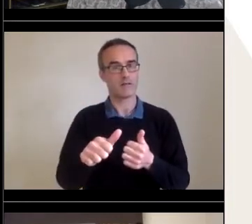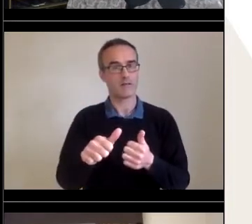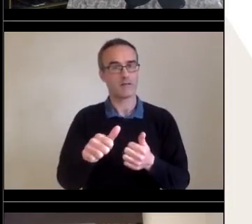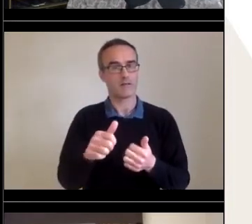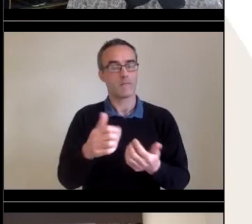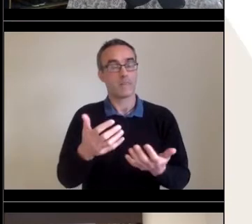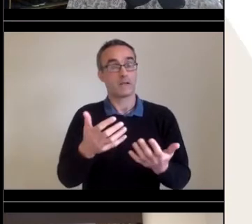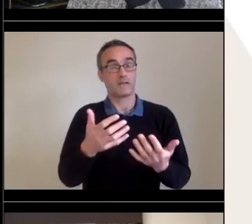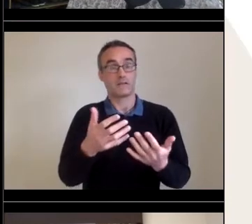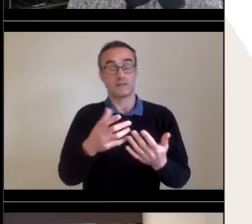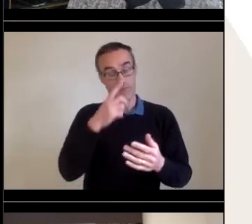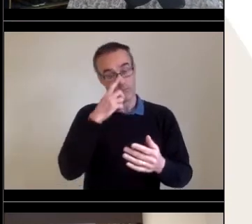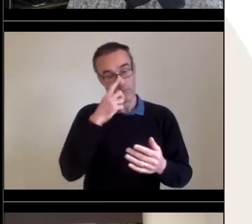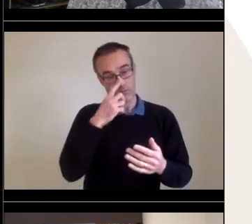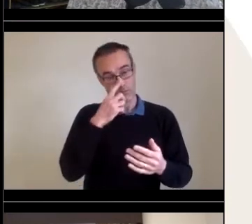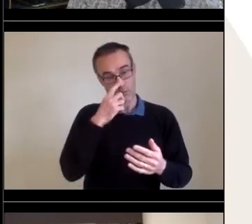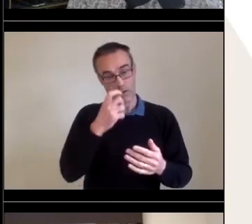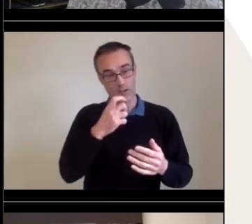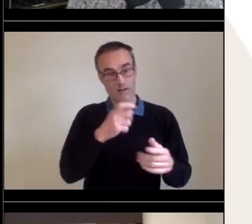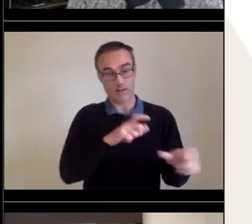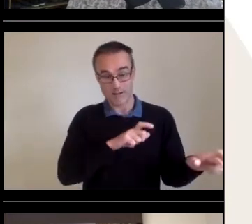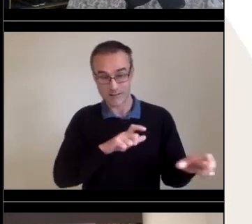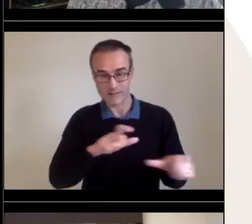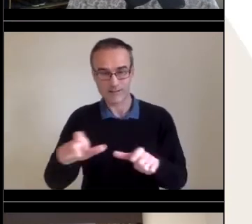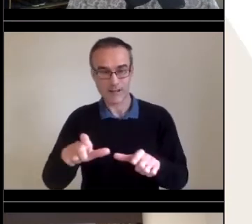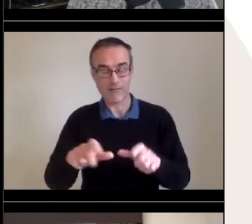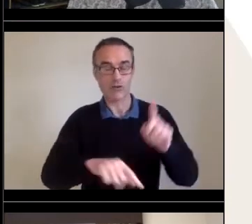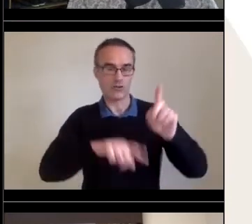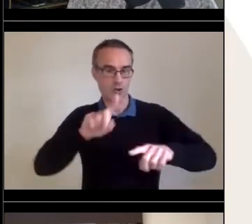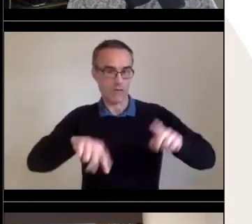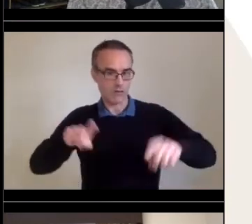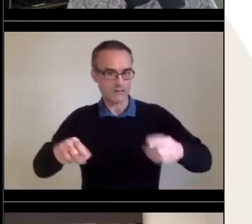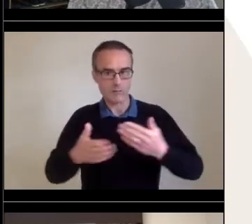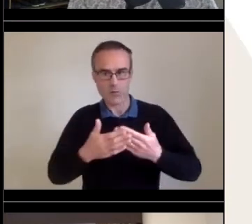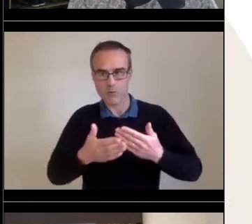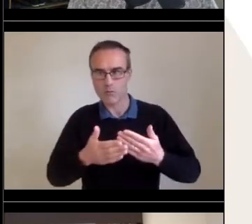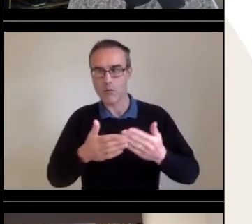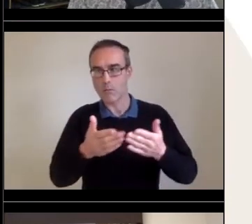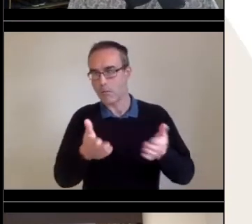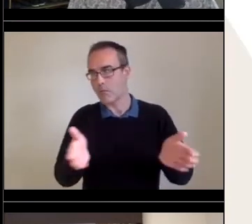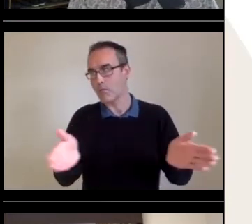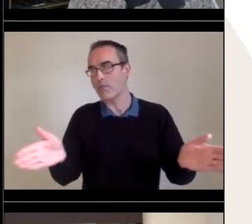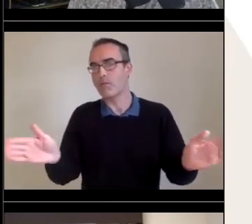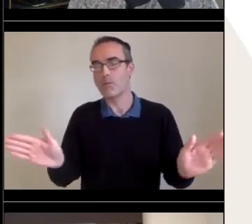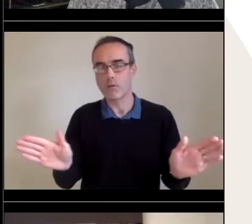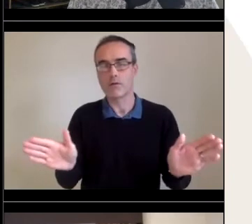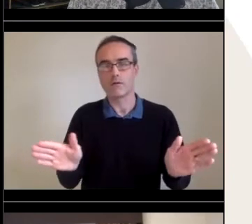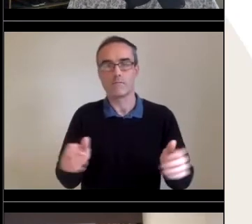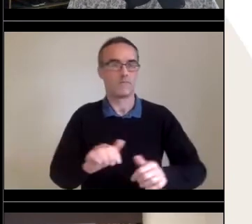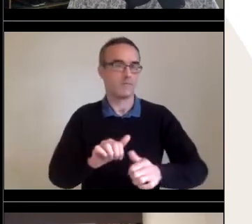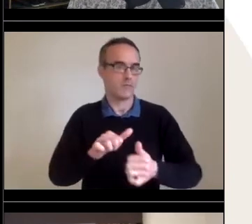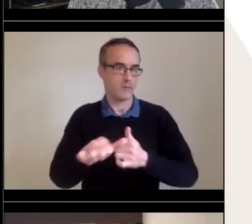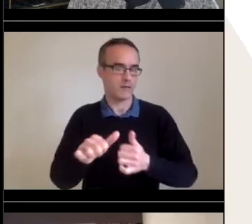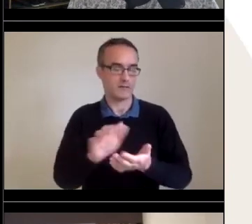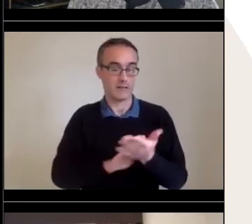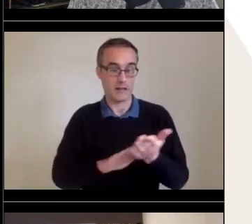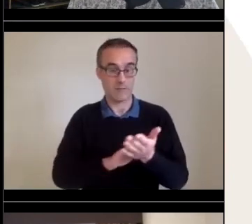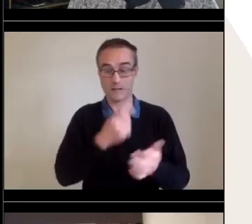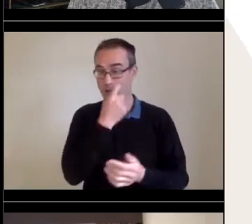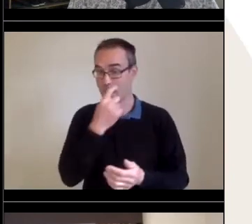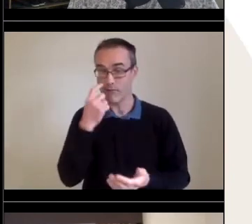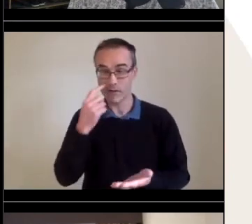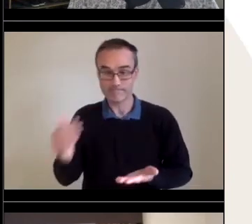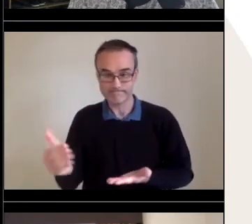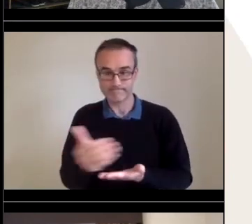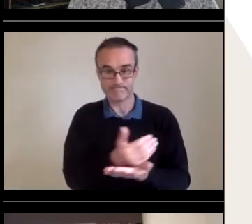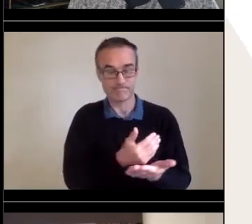is something that's hard to argue against, and building that evidence base is really valuable.